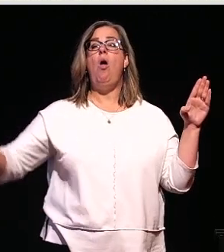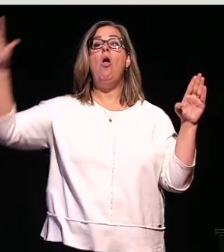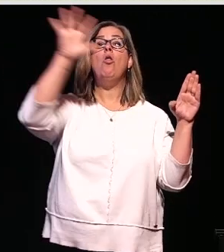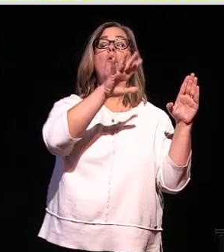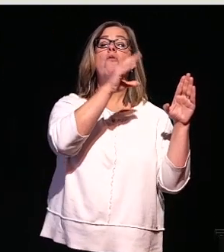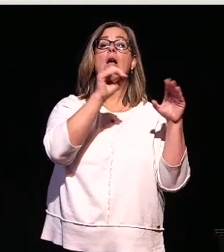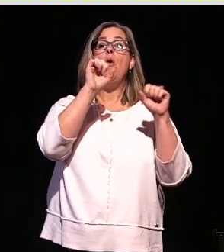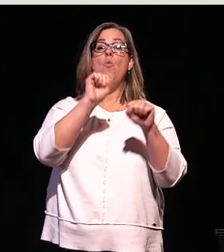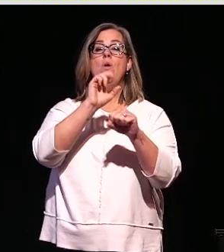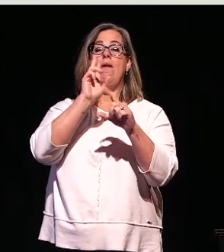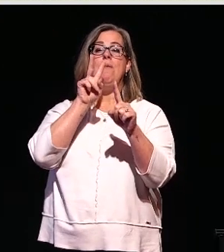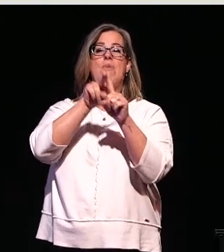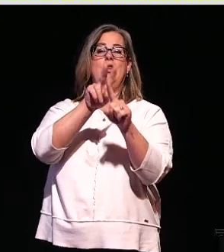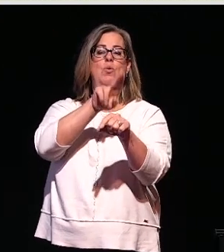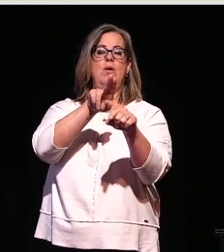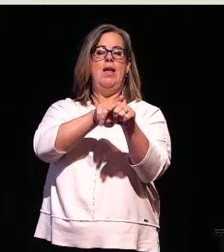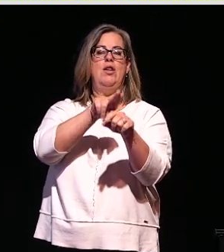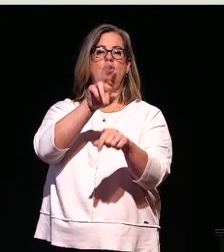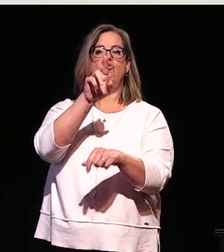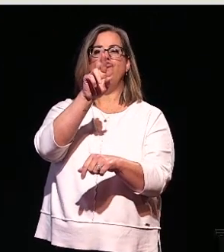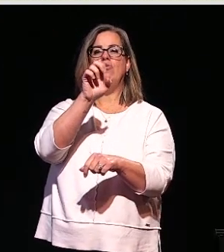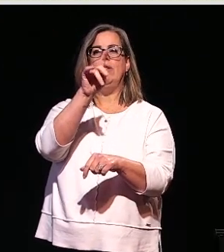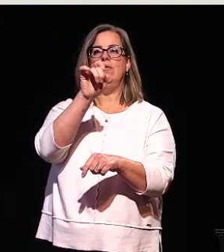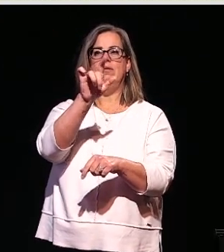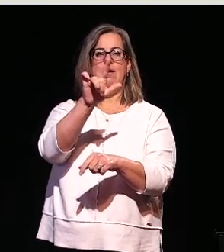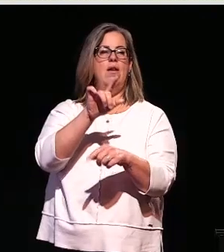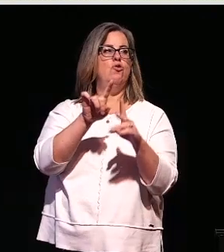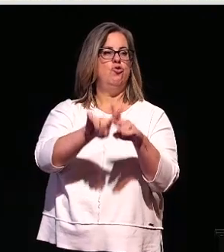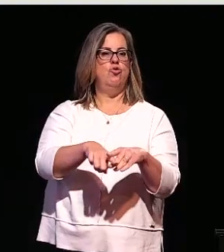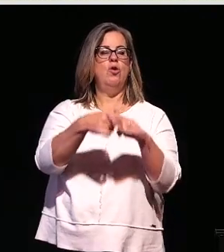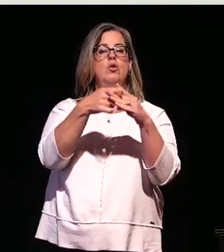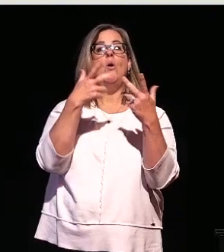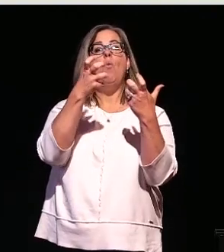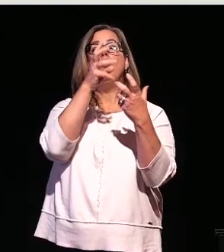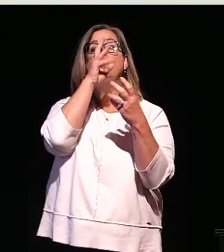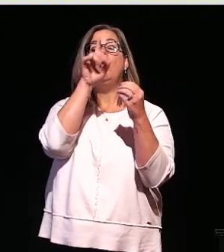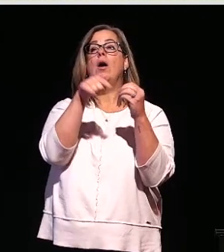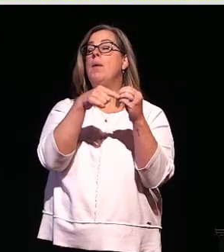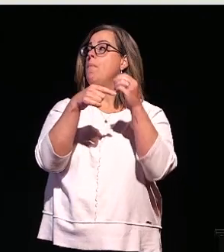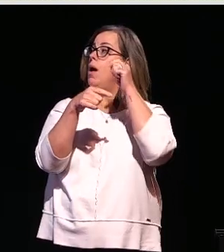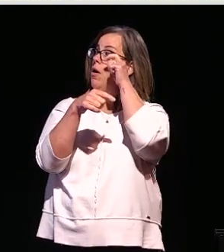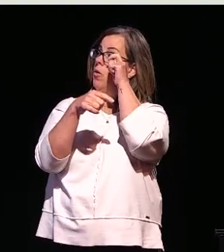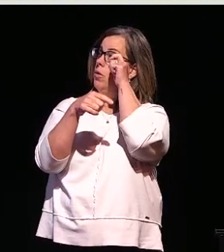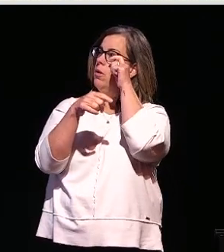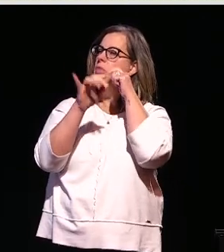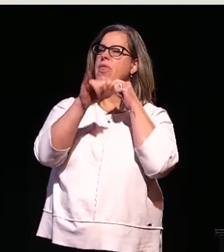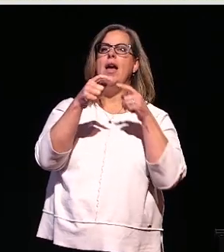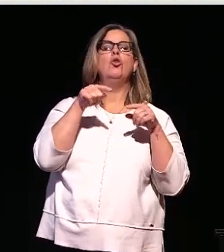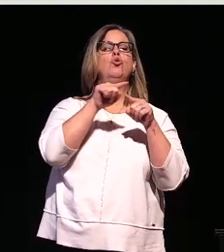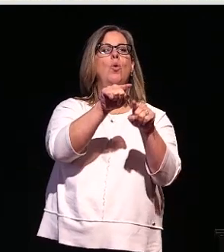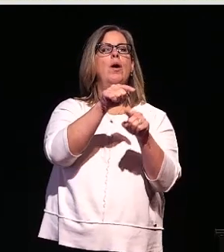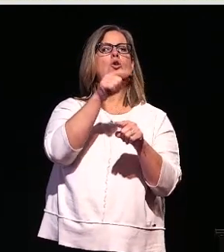national retail launches. Also, let's talk about velocity during the Q&A.